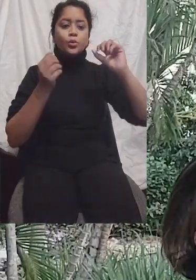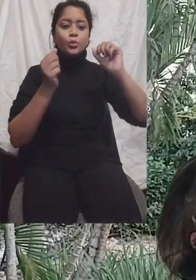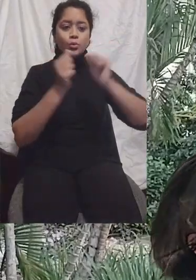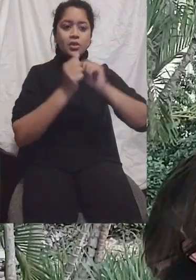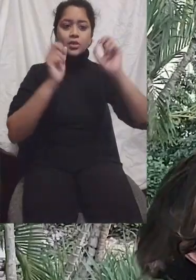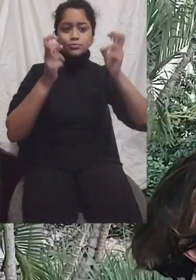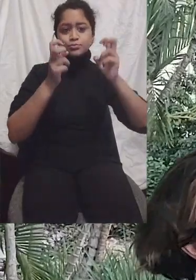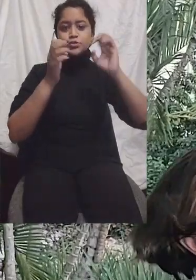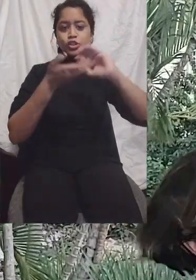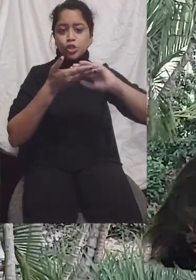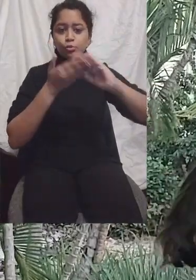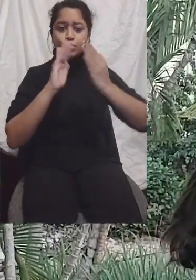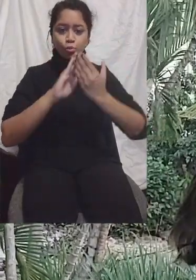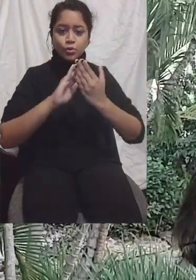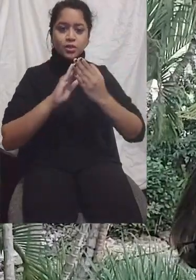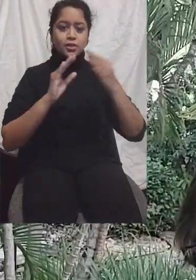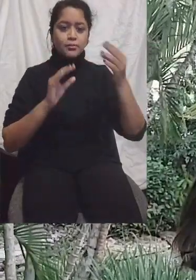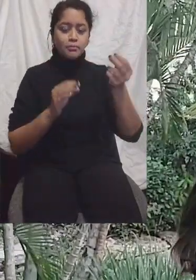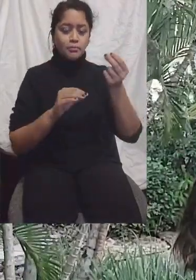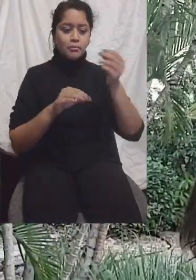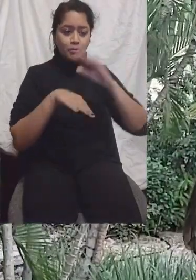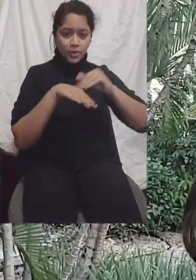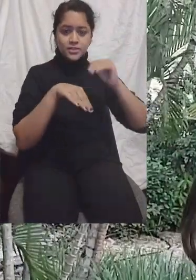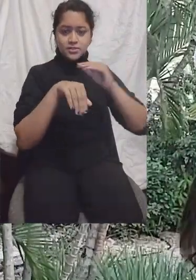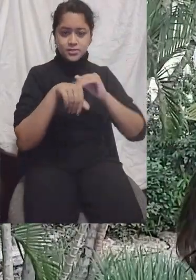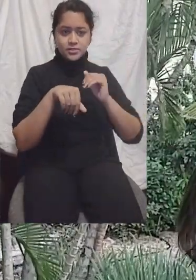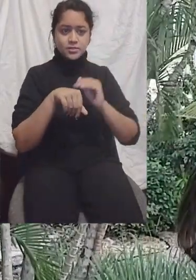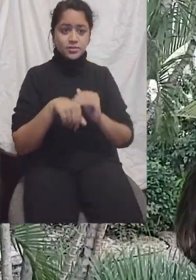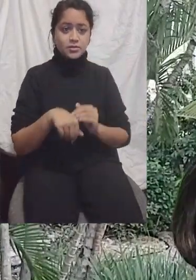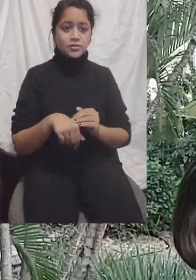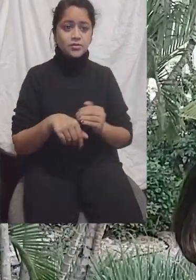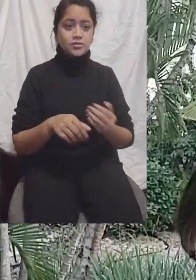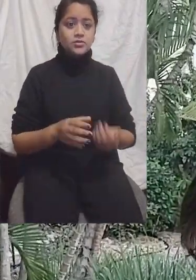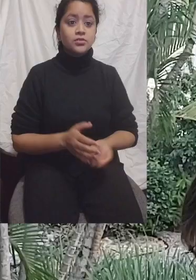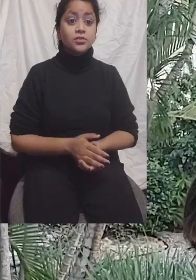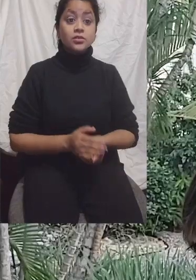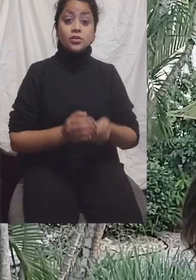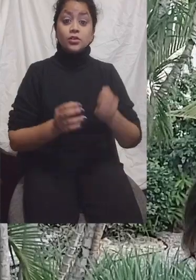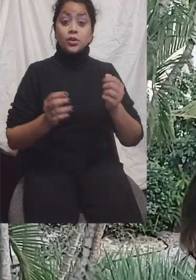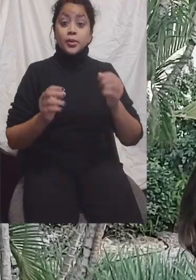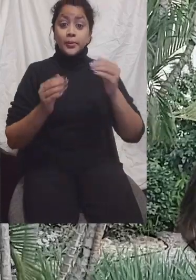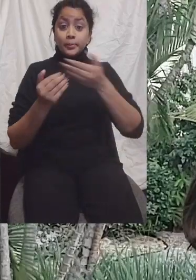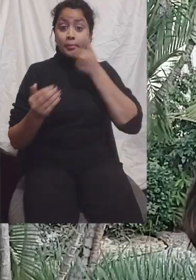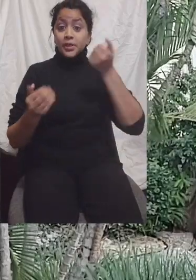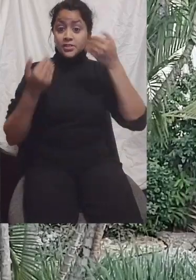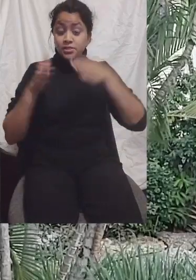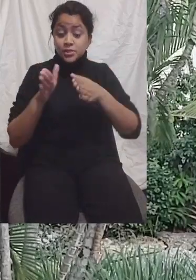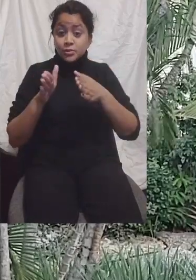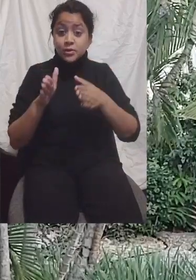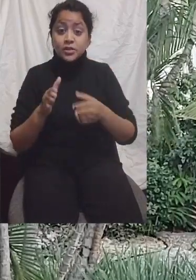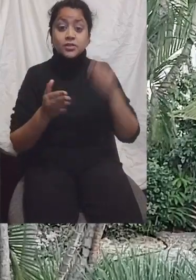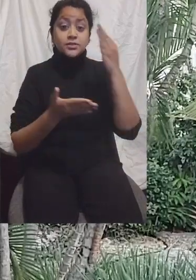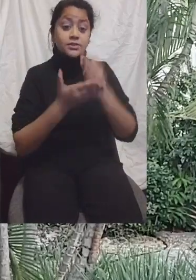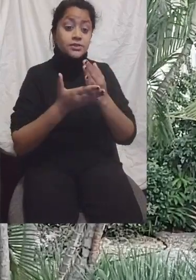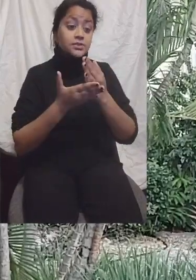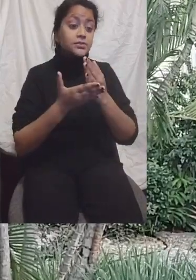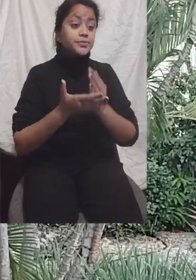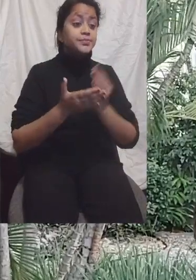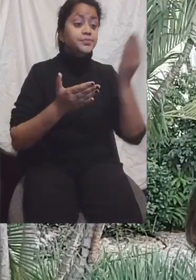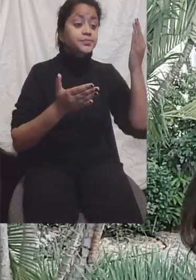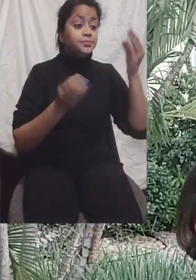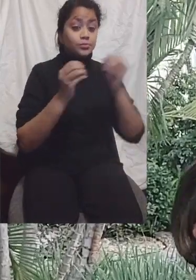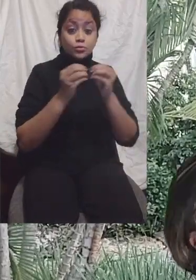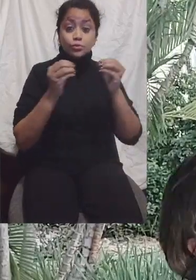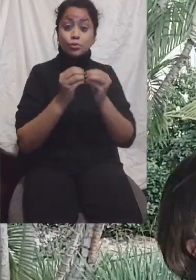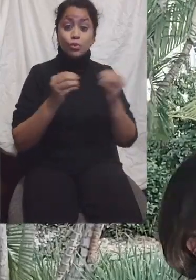done than what is being done with regards to community pets. So we thought